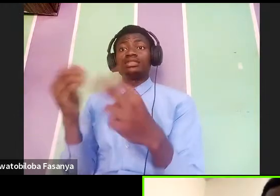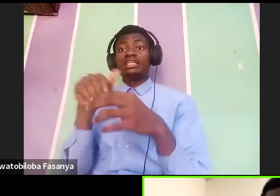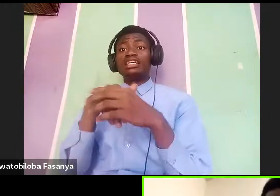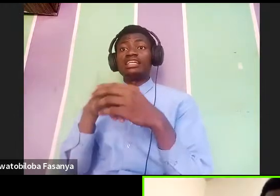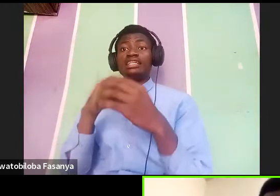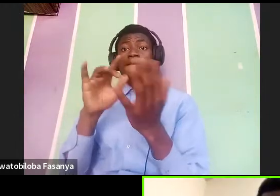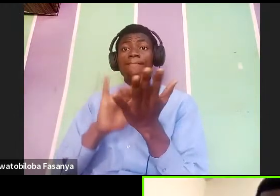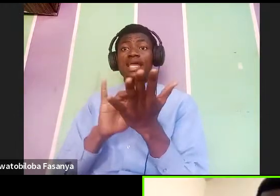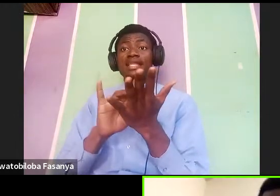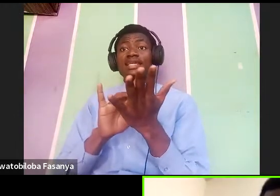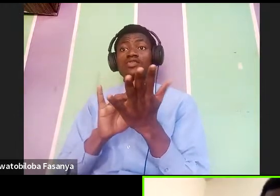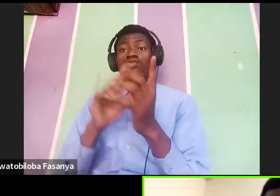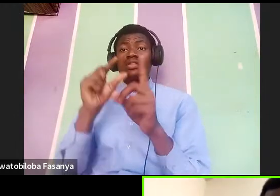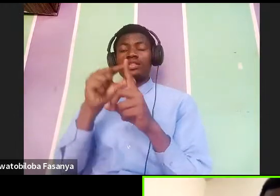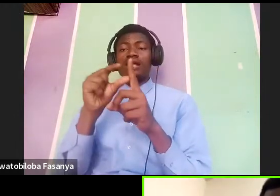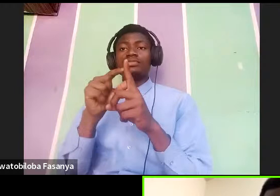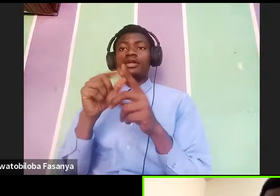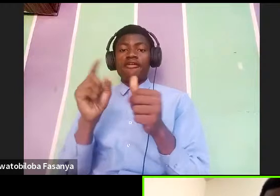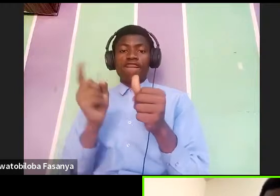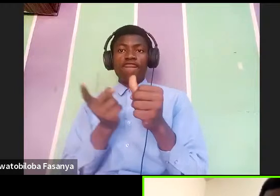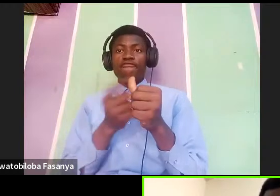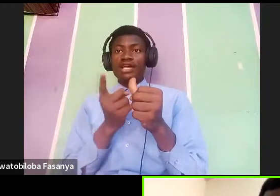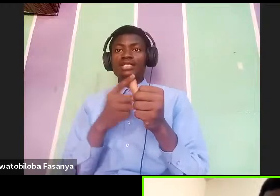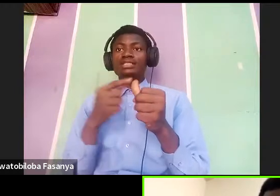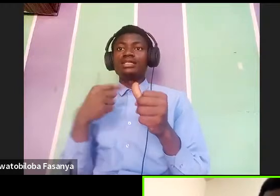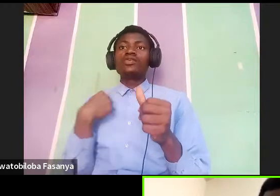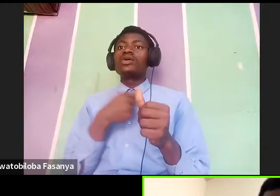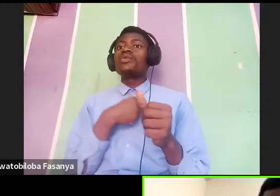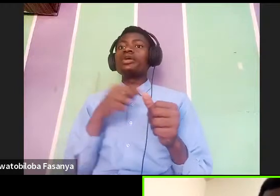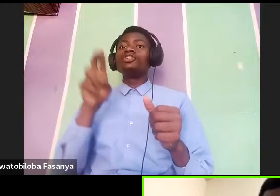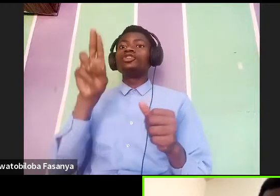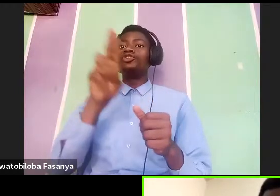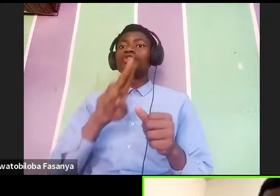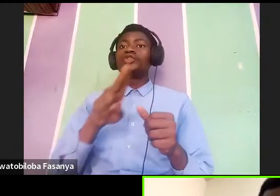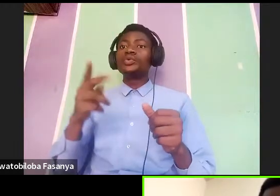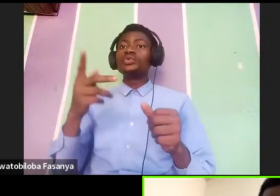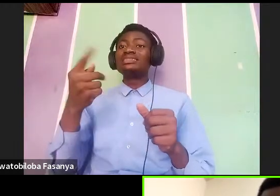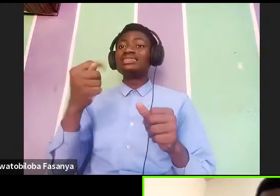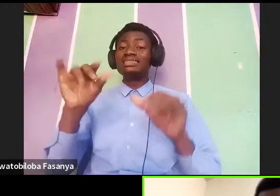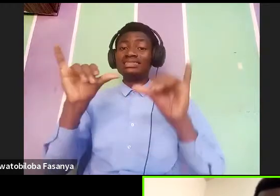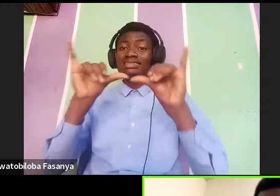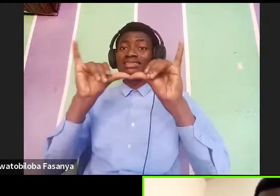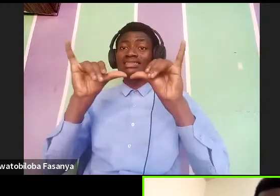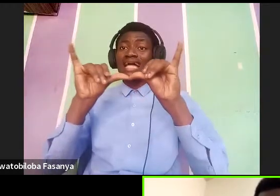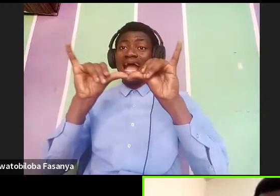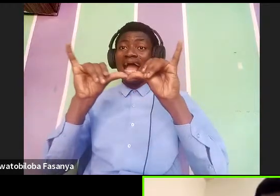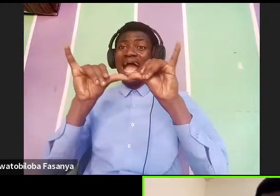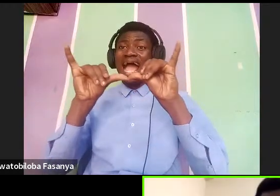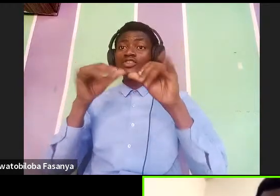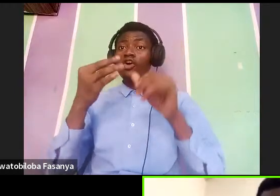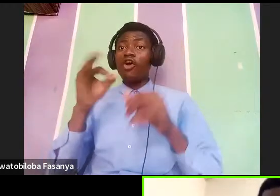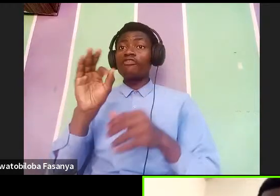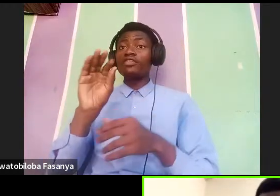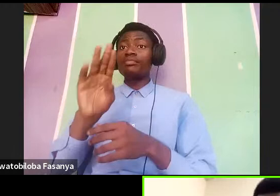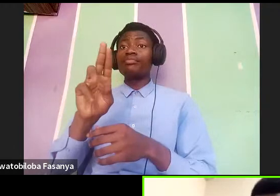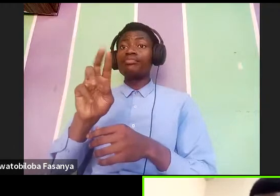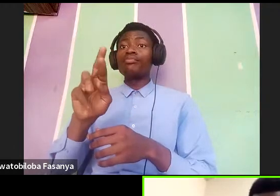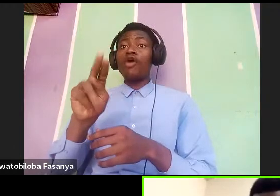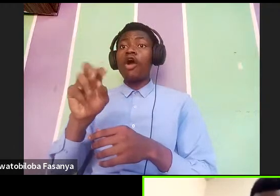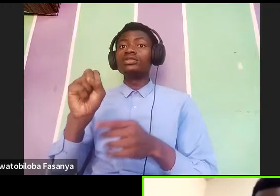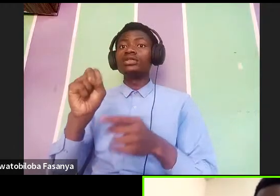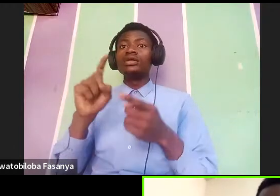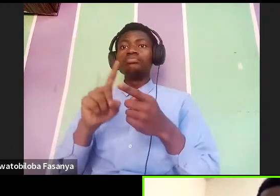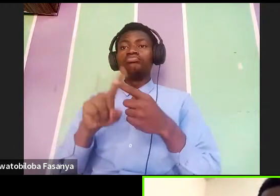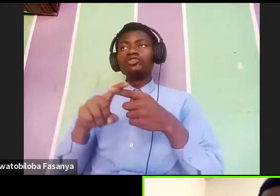use the size of the burn to determine how bad the burn is. It may be in the